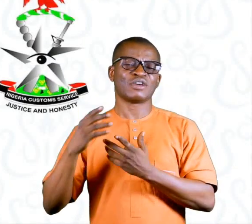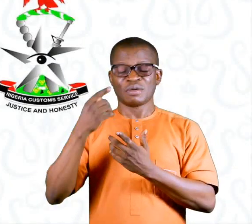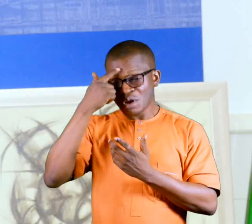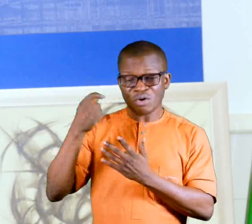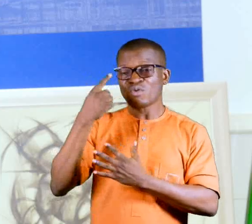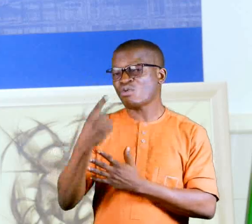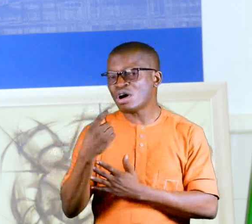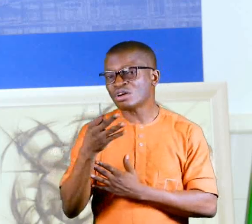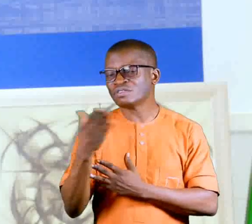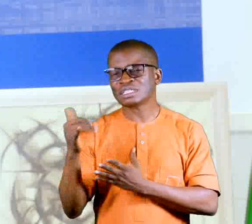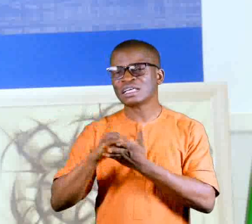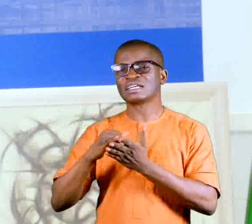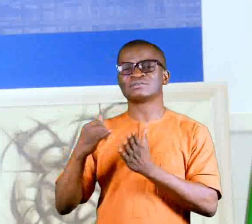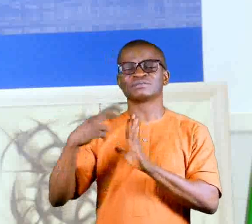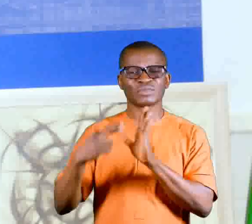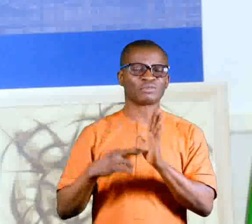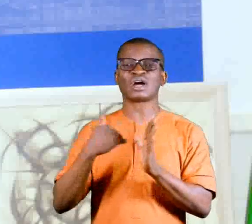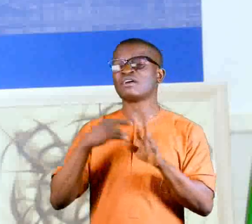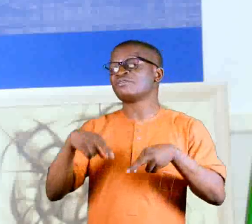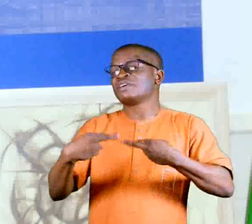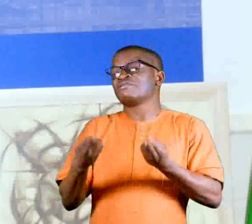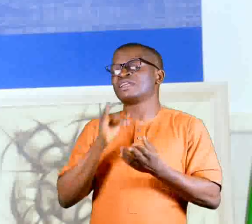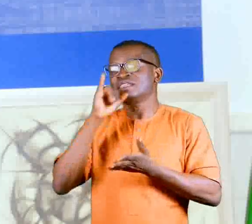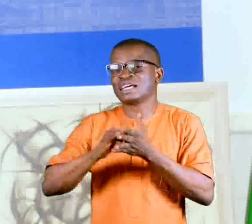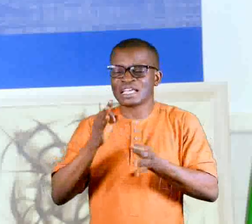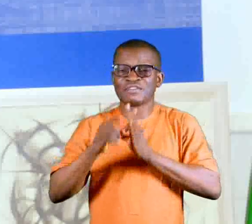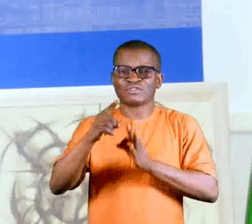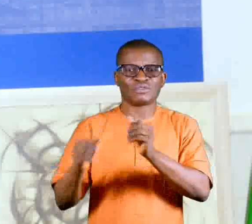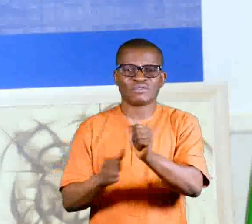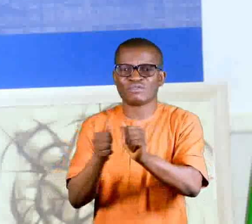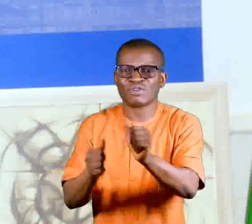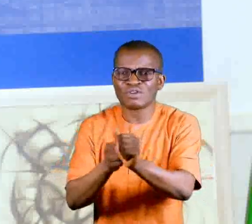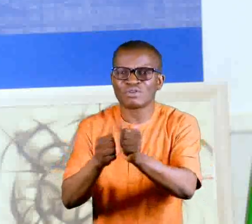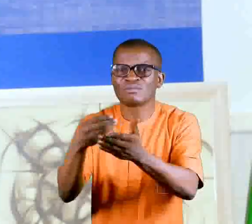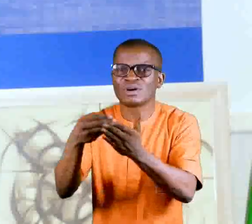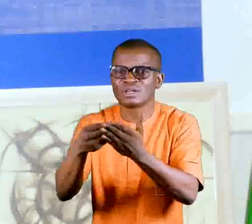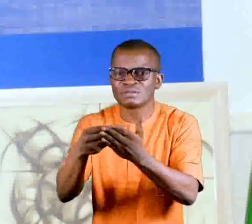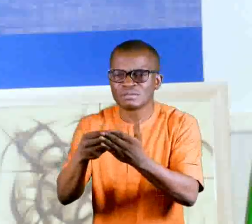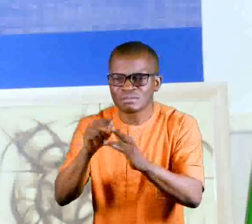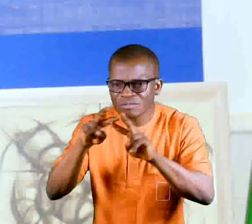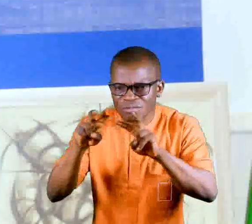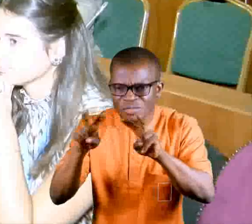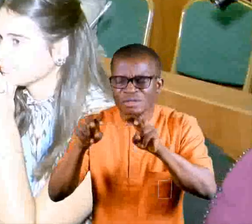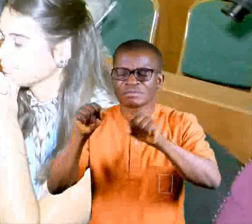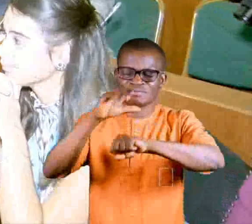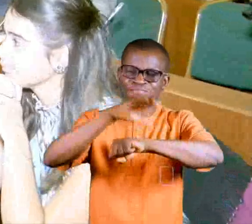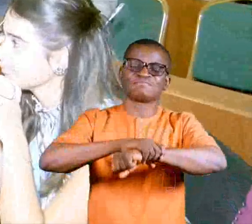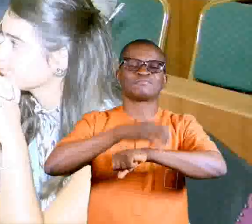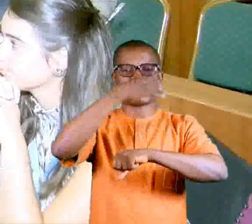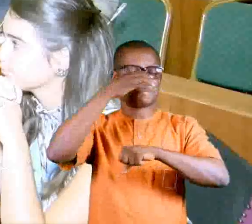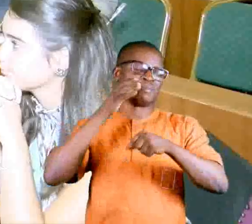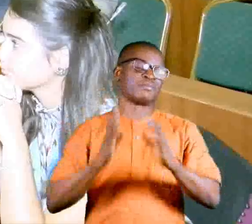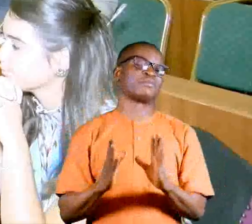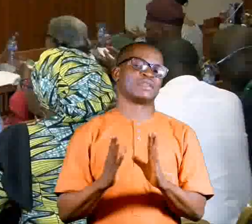of the things that reports have also showed is that if you follow the money, then you will be able to catch the criminals. We're part